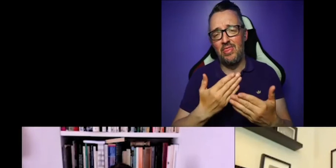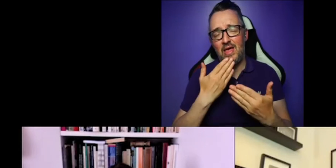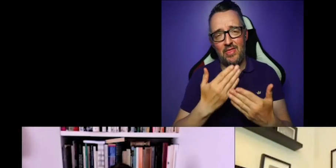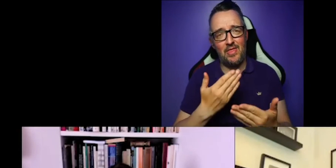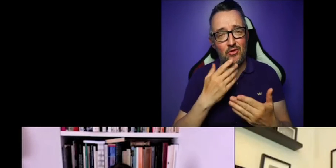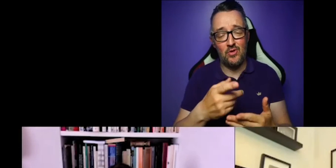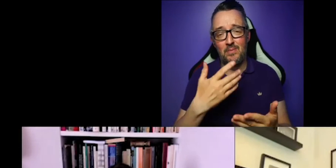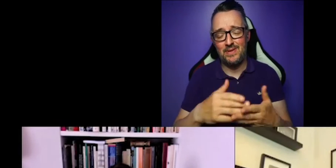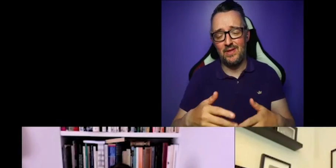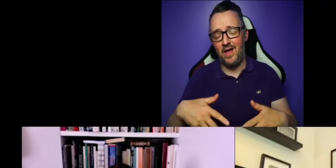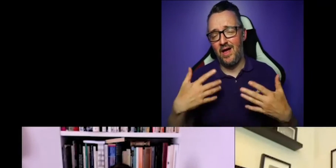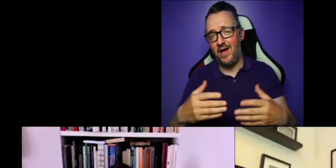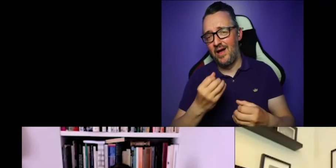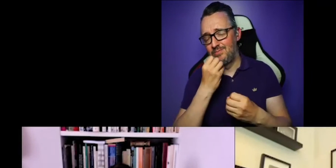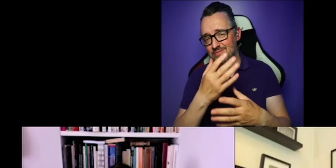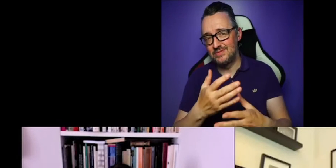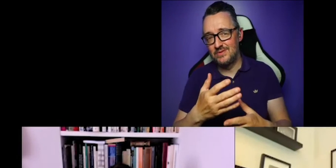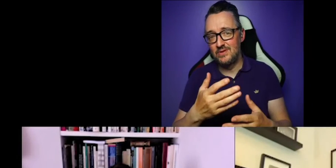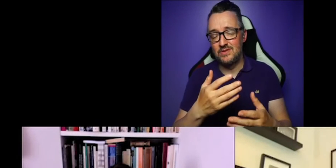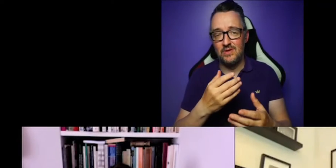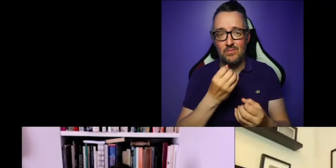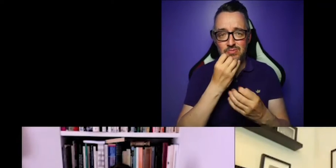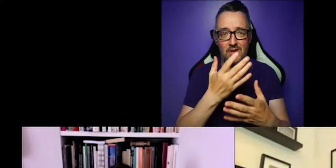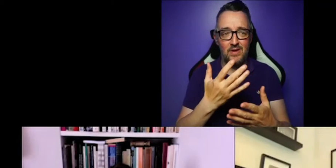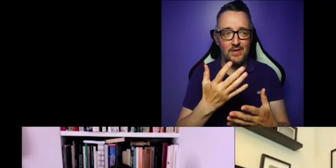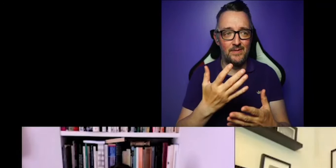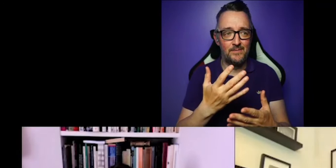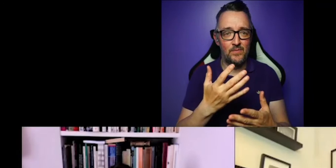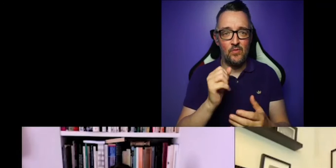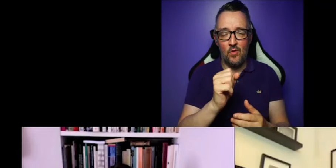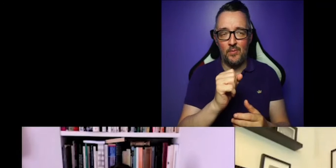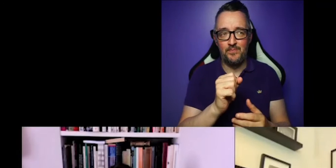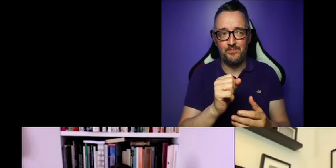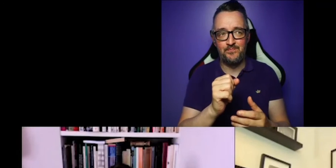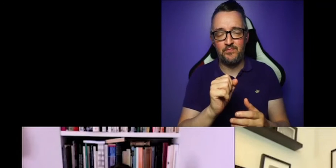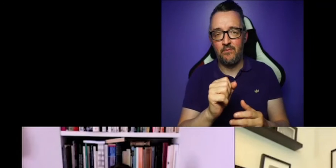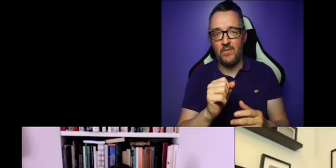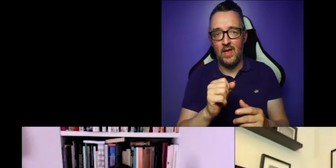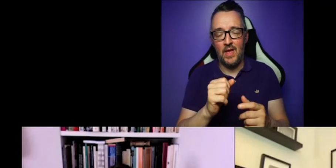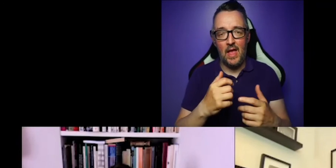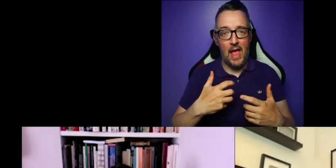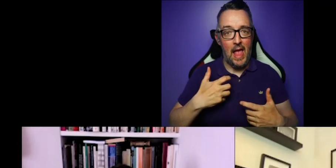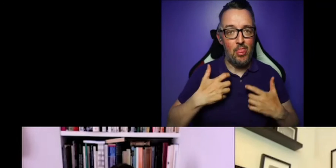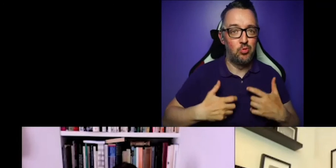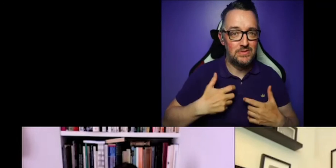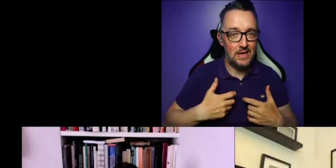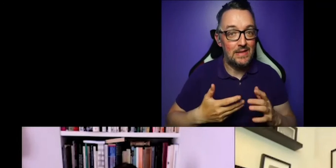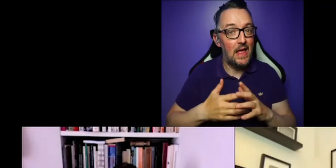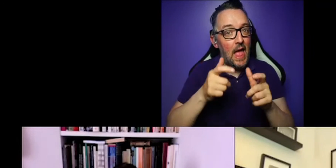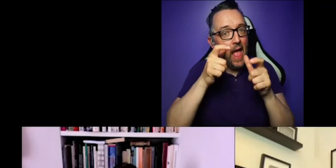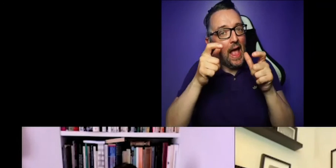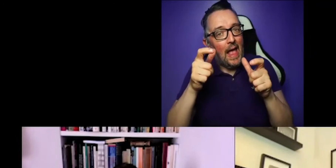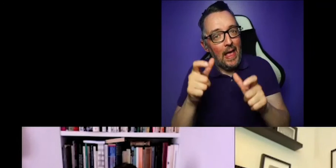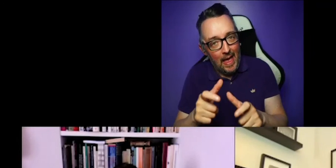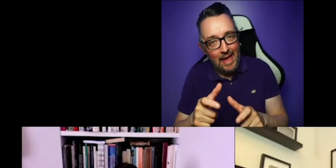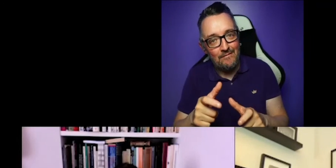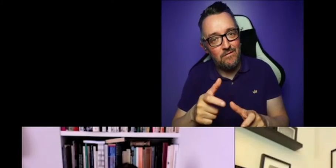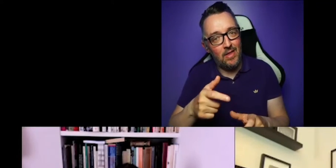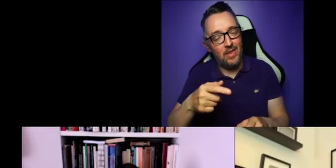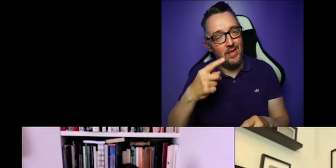Thank you. You've been absolutely amazing. It's lovely to have your careful and enthusiastic eye looking at my